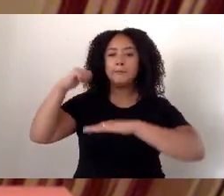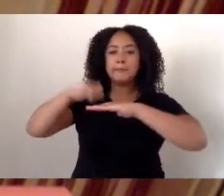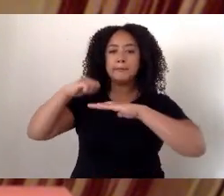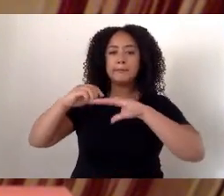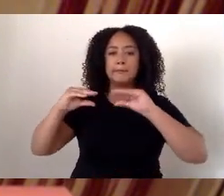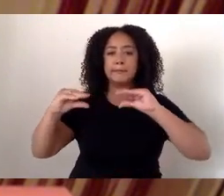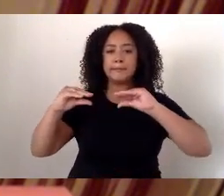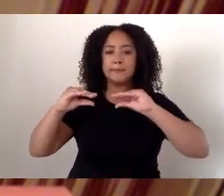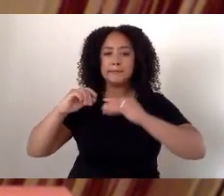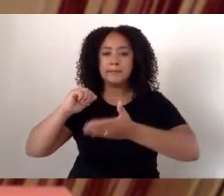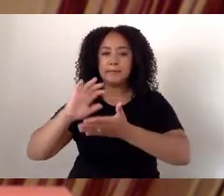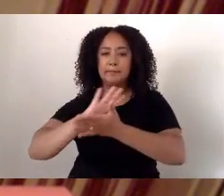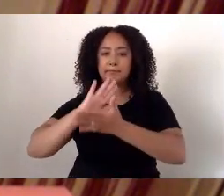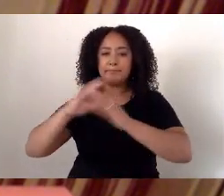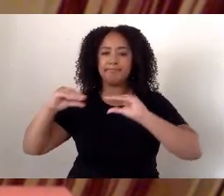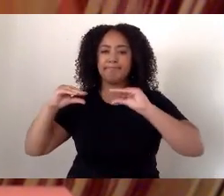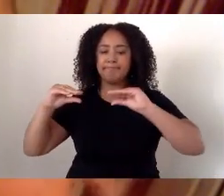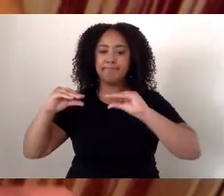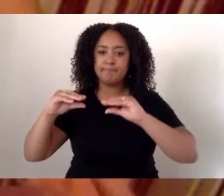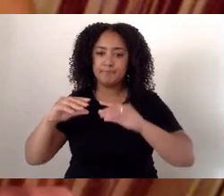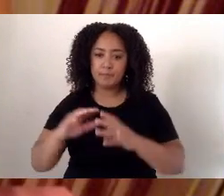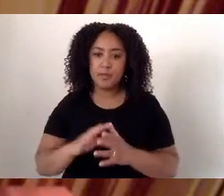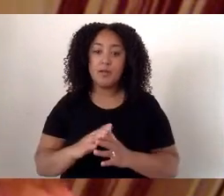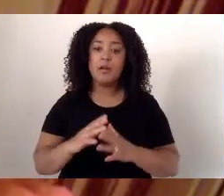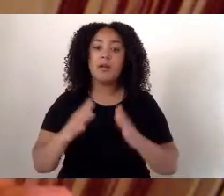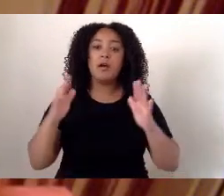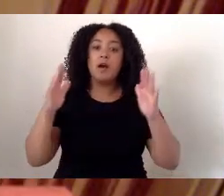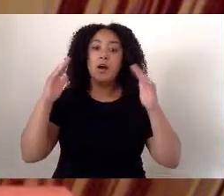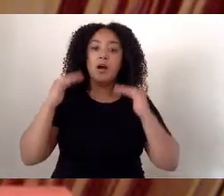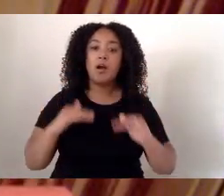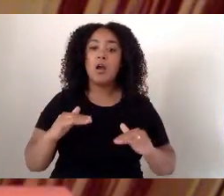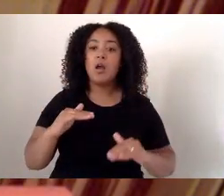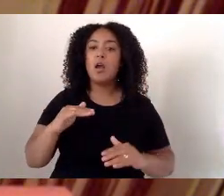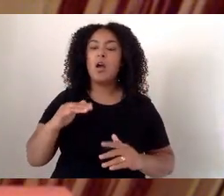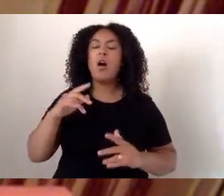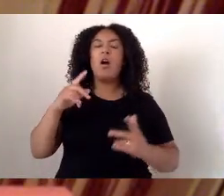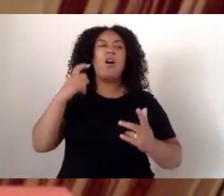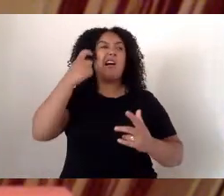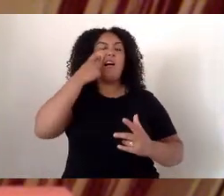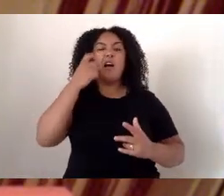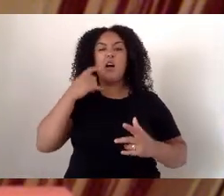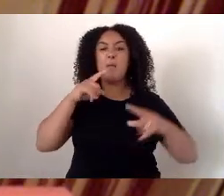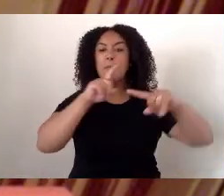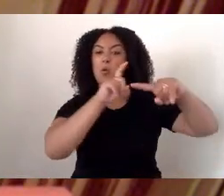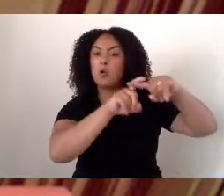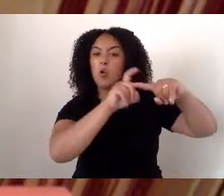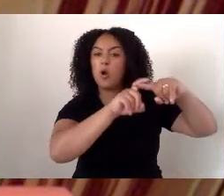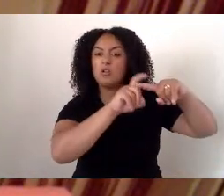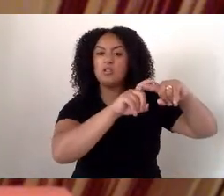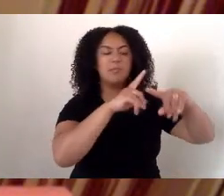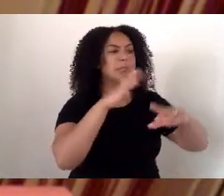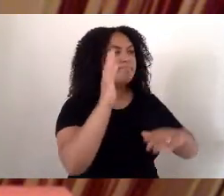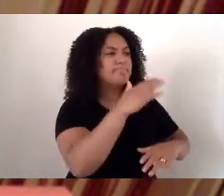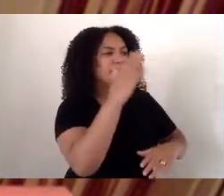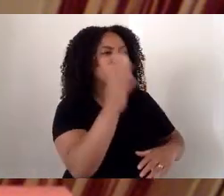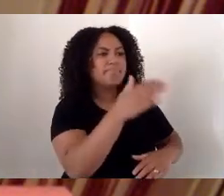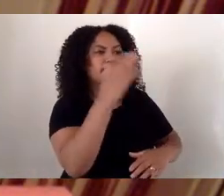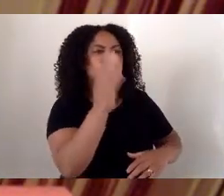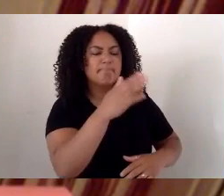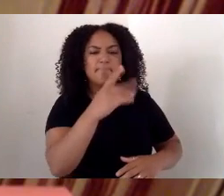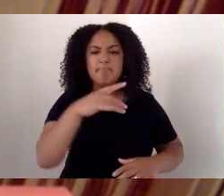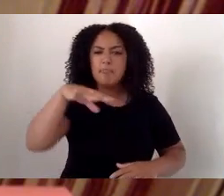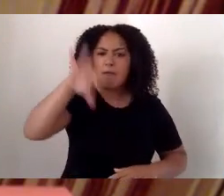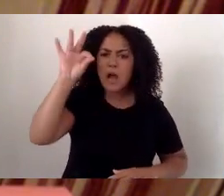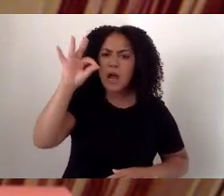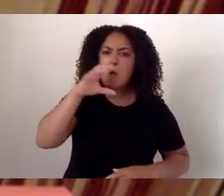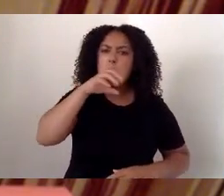quarantine, I've gone through my closet and I've found so many things that I don't need anymore. that maybe you found also an old shirt. It might have a rip, it might